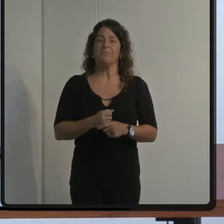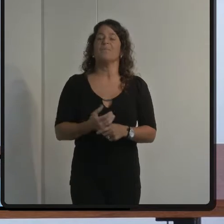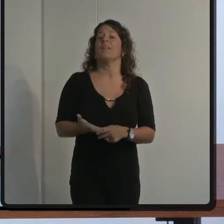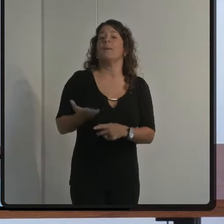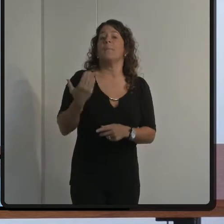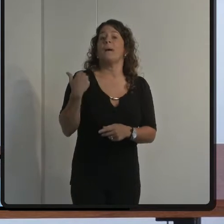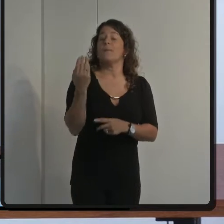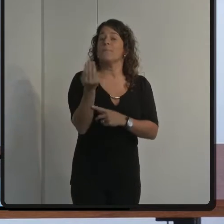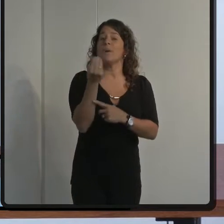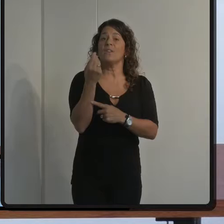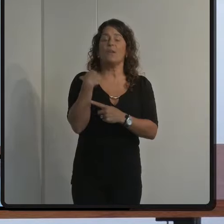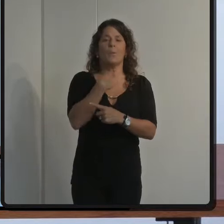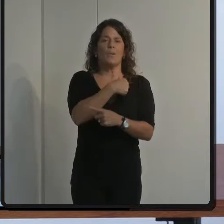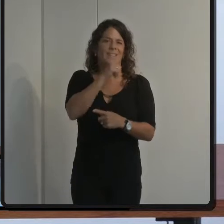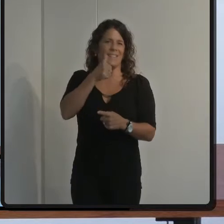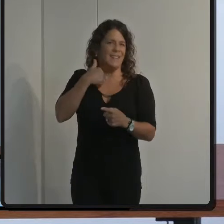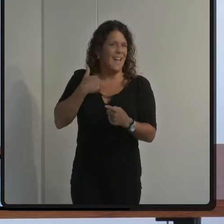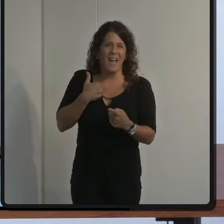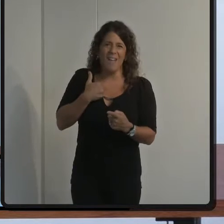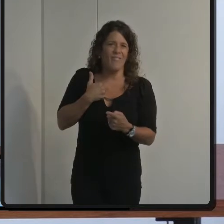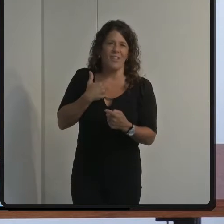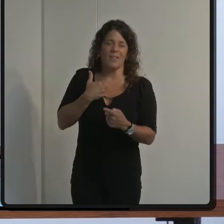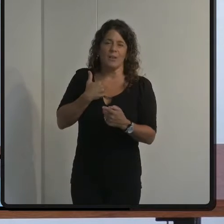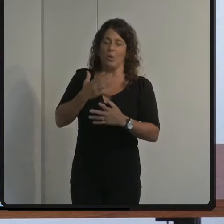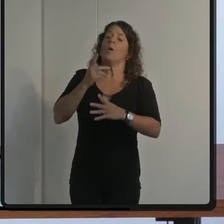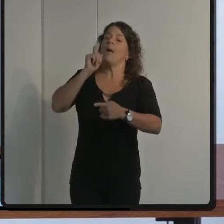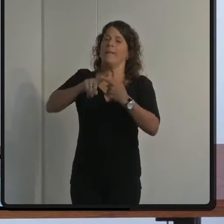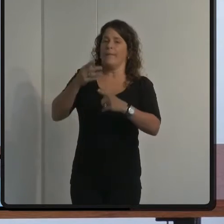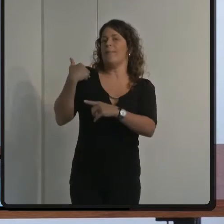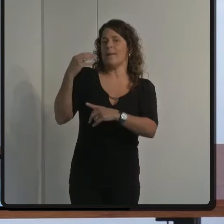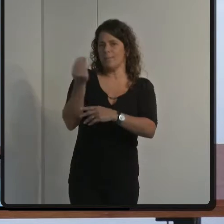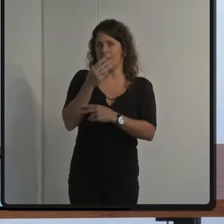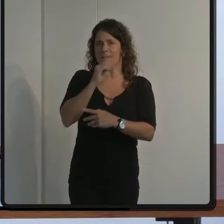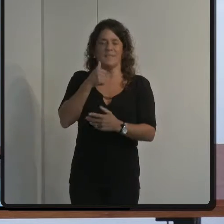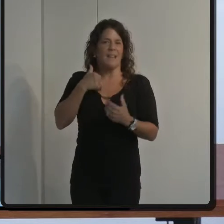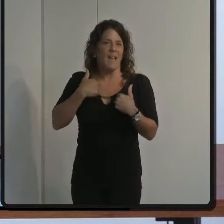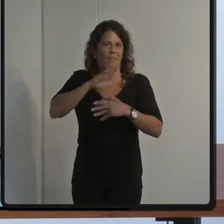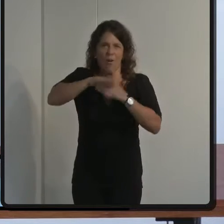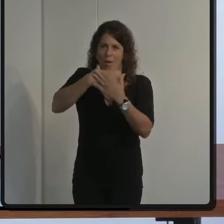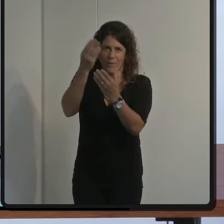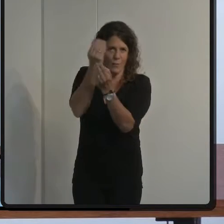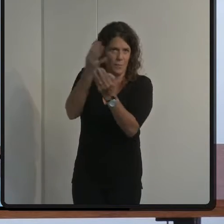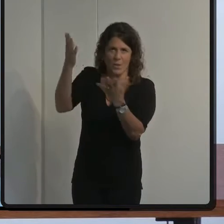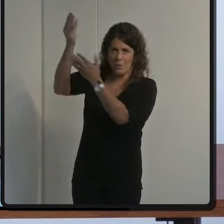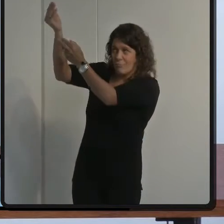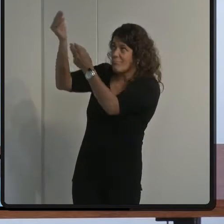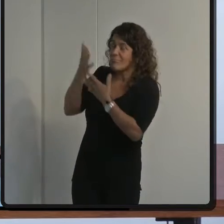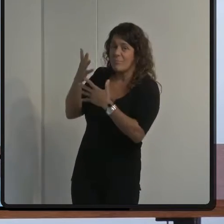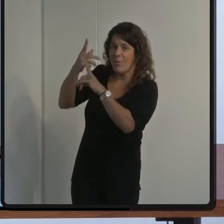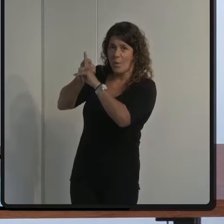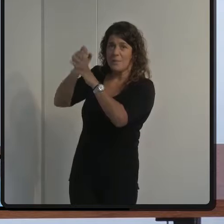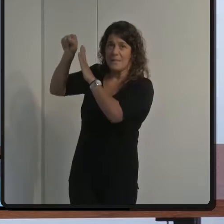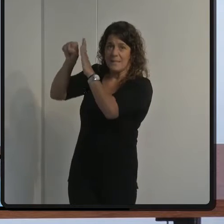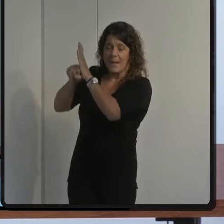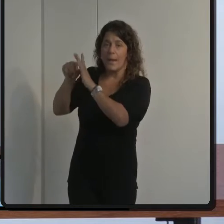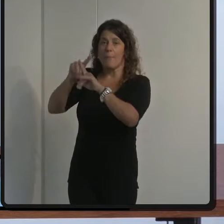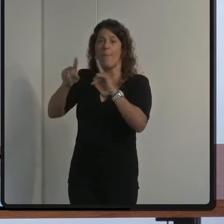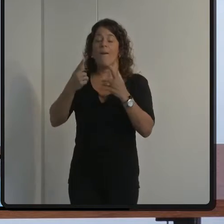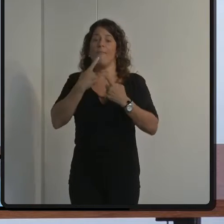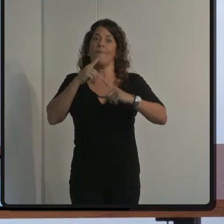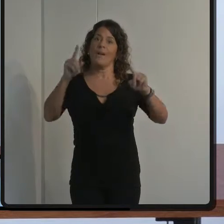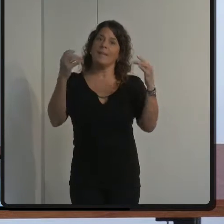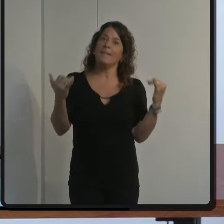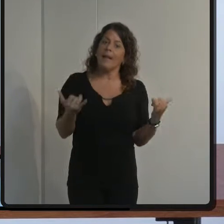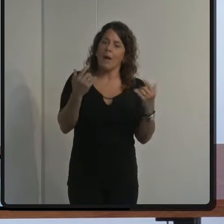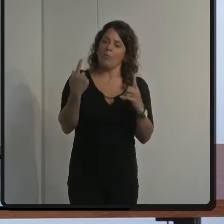Monday, we did not have access to reliable information about local cases. Fortunately, now that we once again have accurate